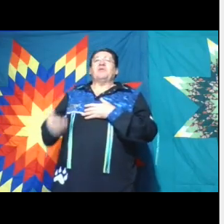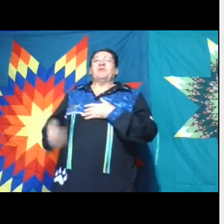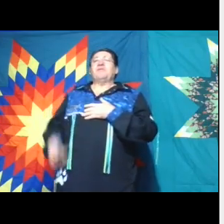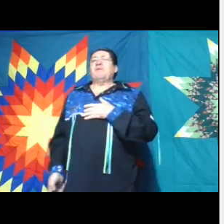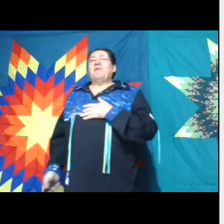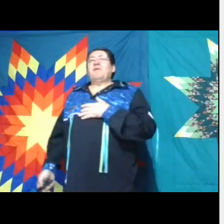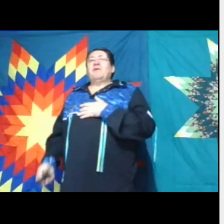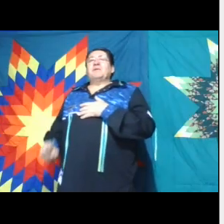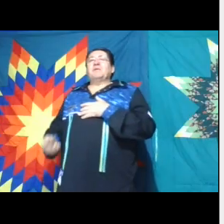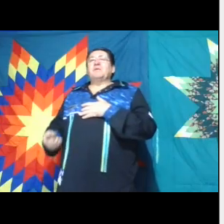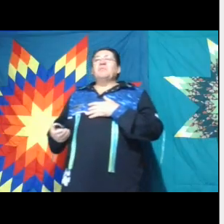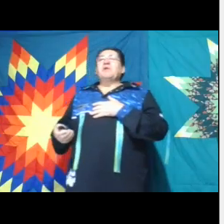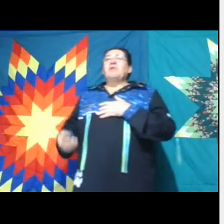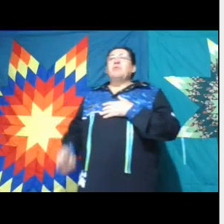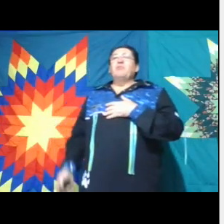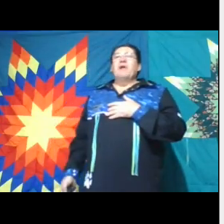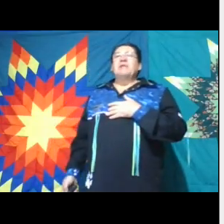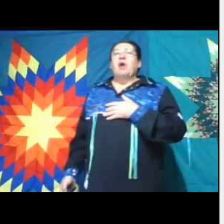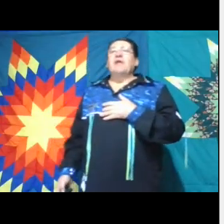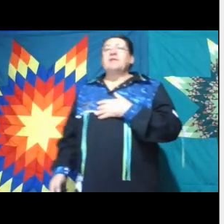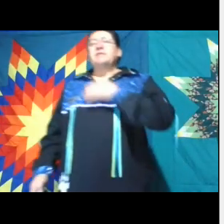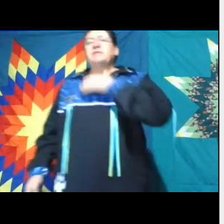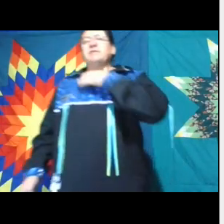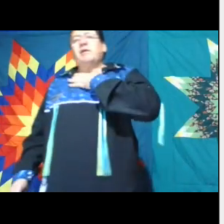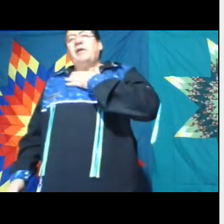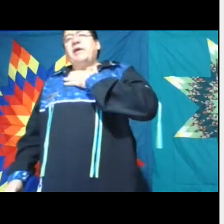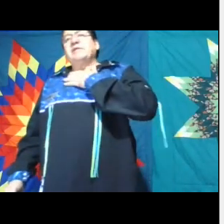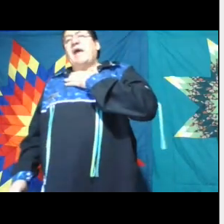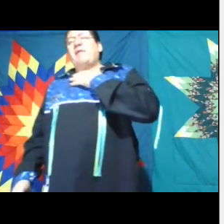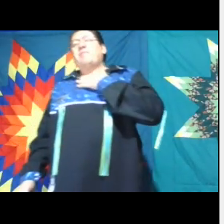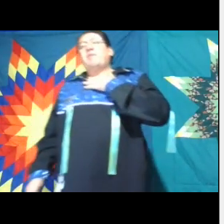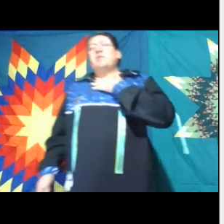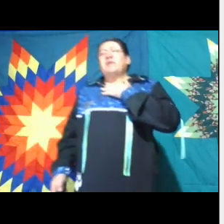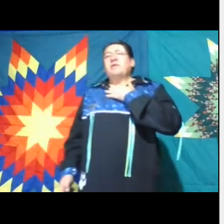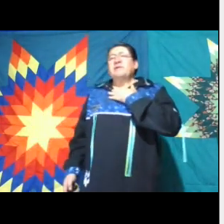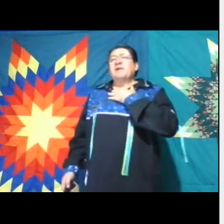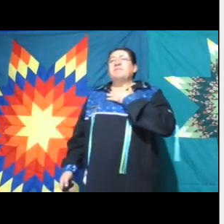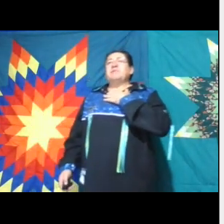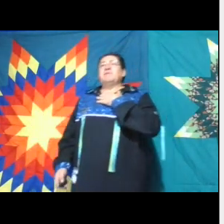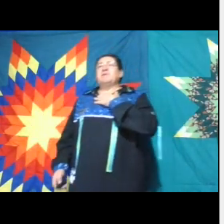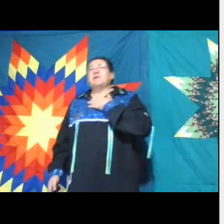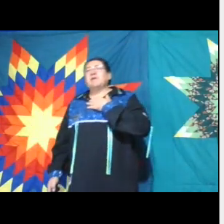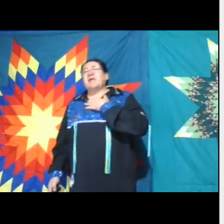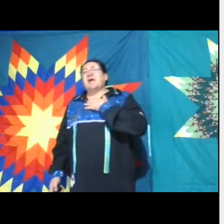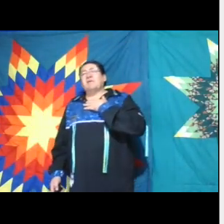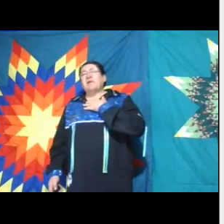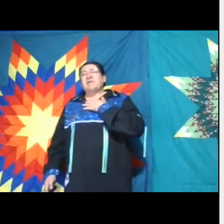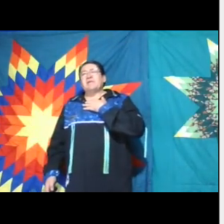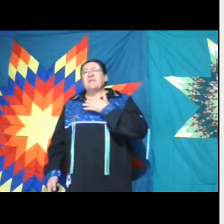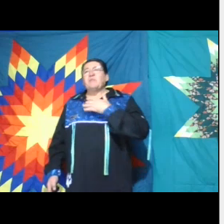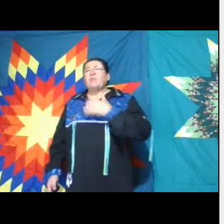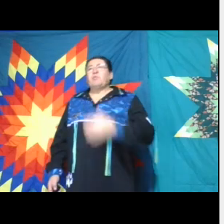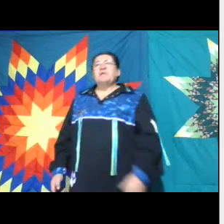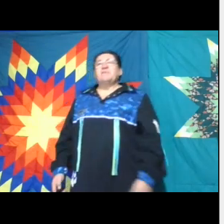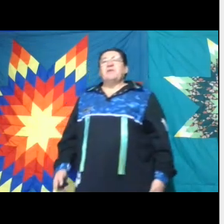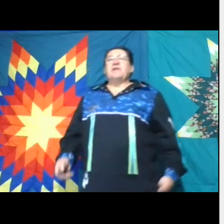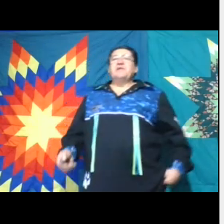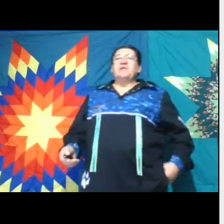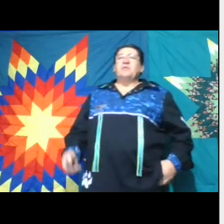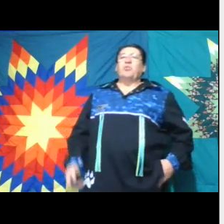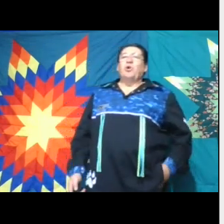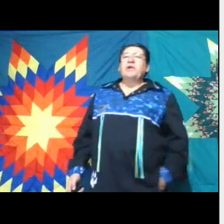recruitment. So some recruitment best practices is to have a voluntary self-declaration system in place